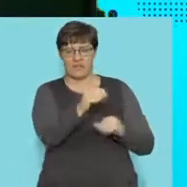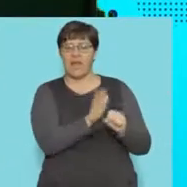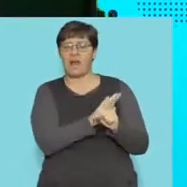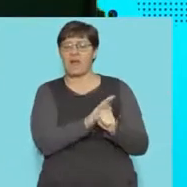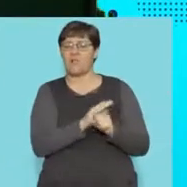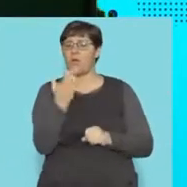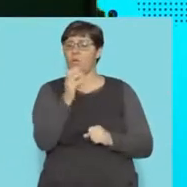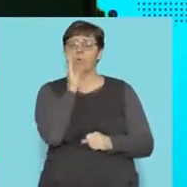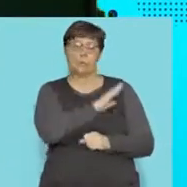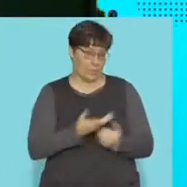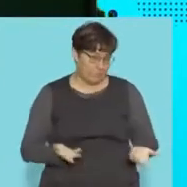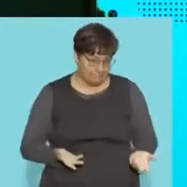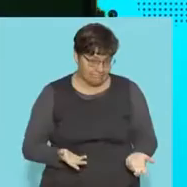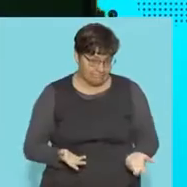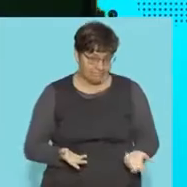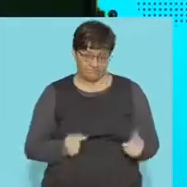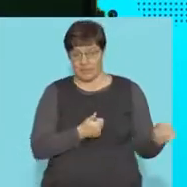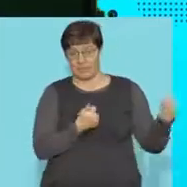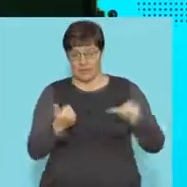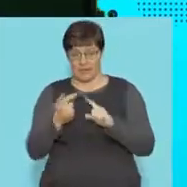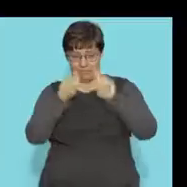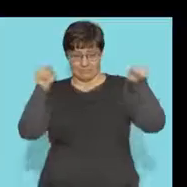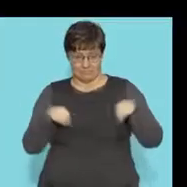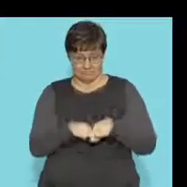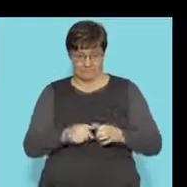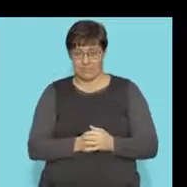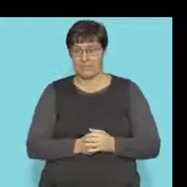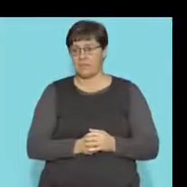is not golden. Let's go back to the board.